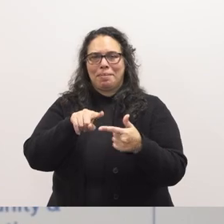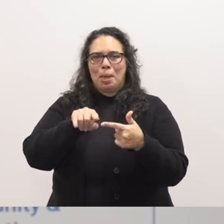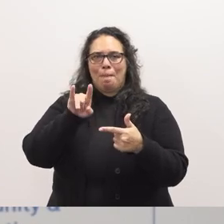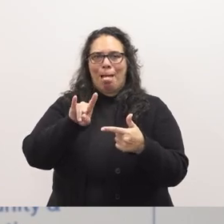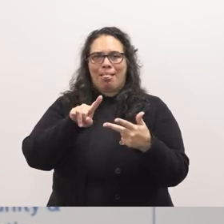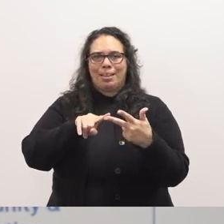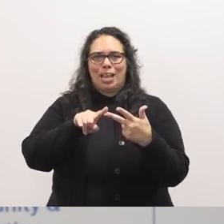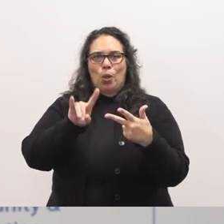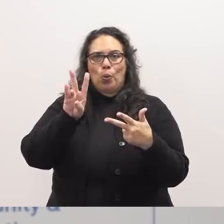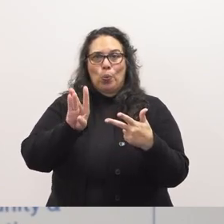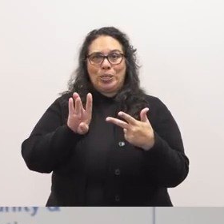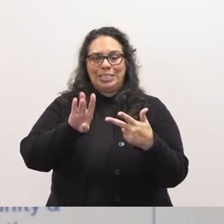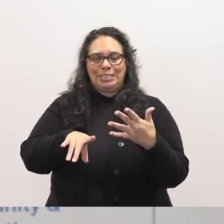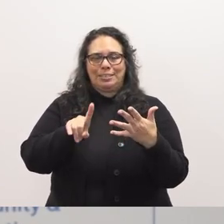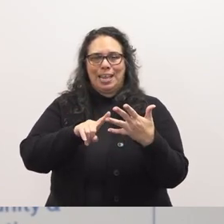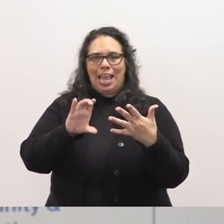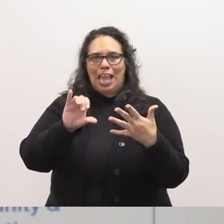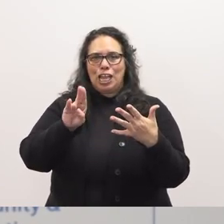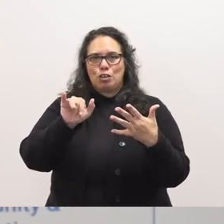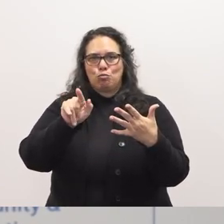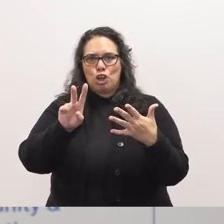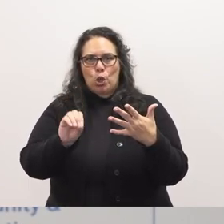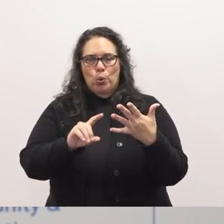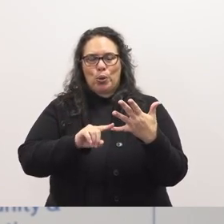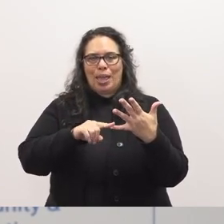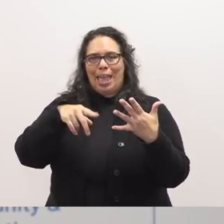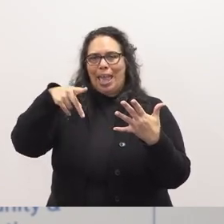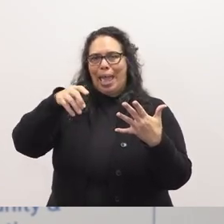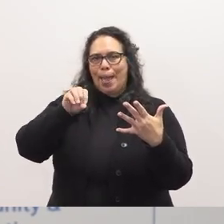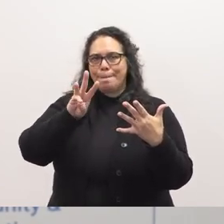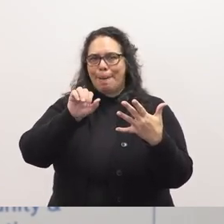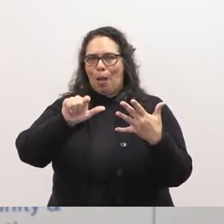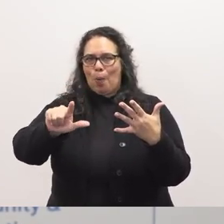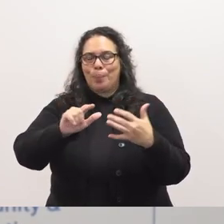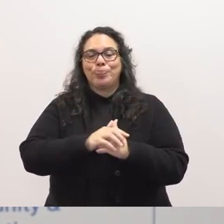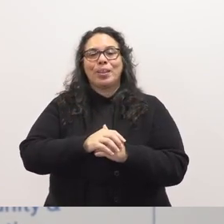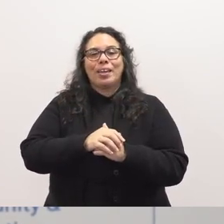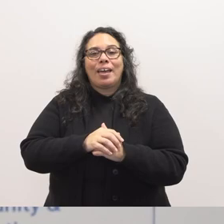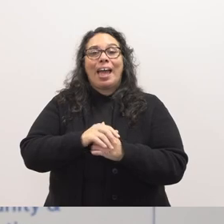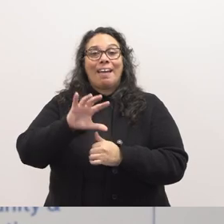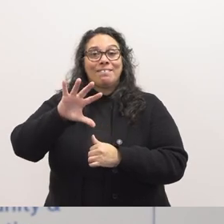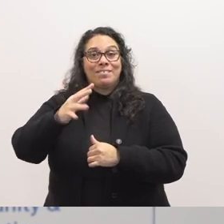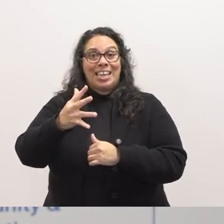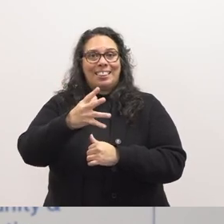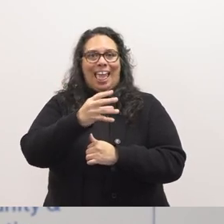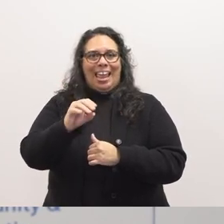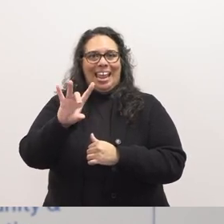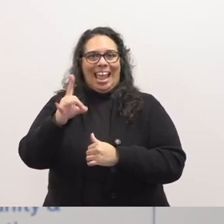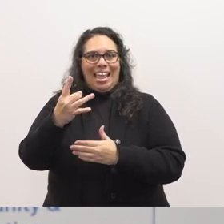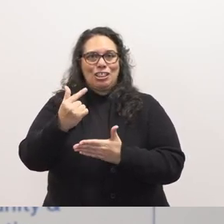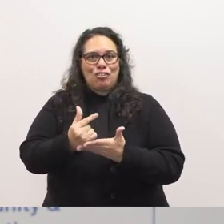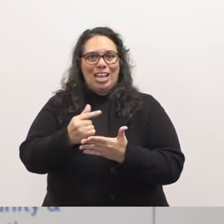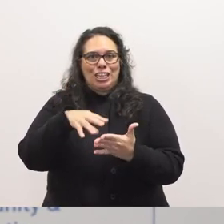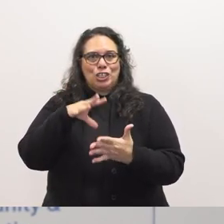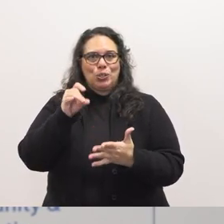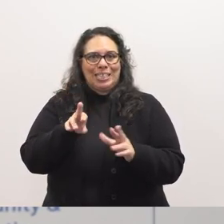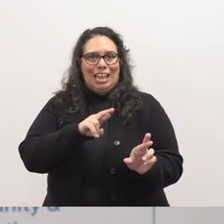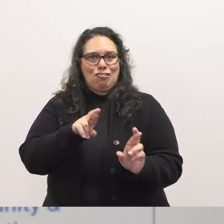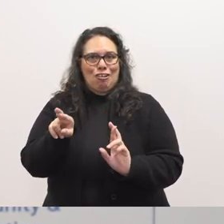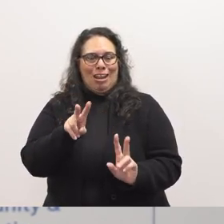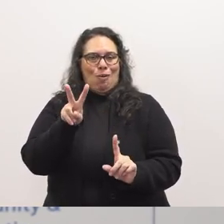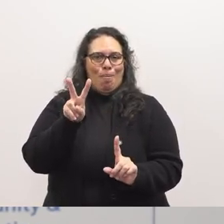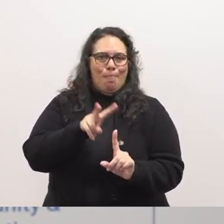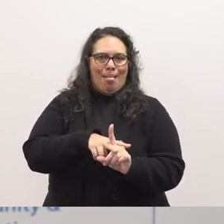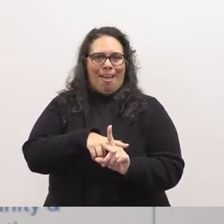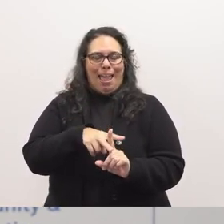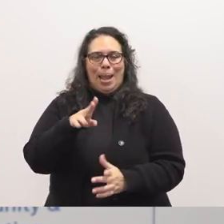Wilson, Cabrillo, and Powell. And finally, our fifth and eighth grade students are getting ready to apply to either middle school